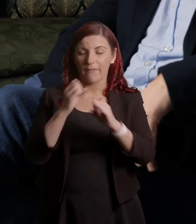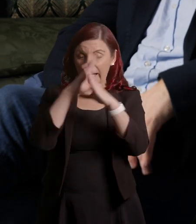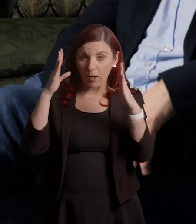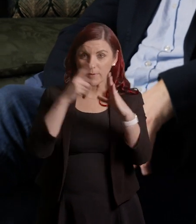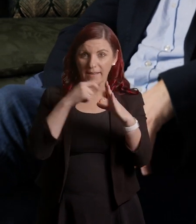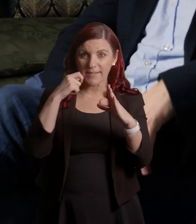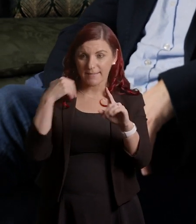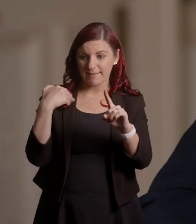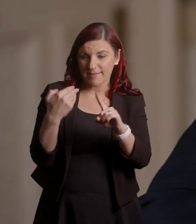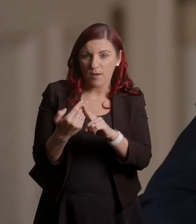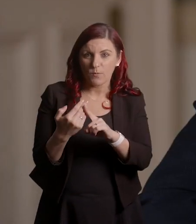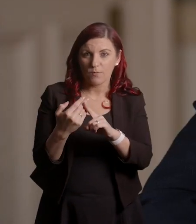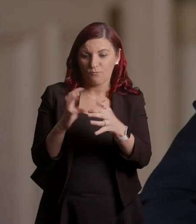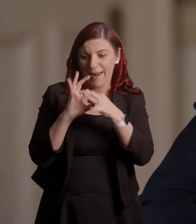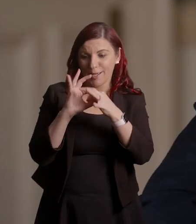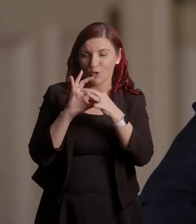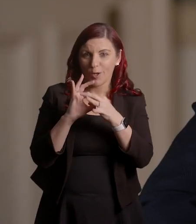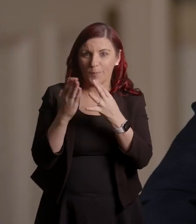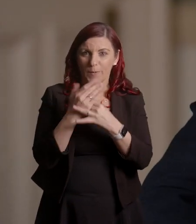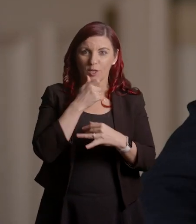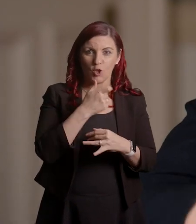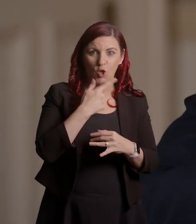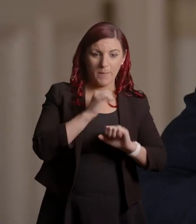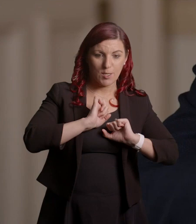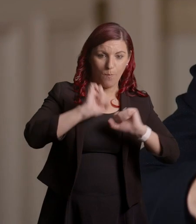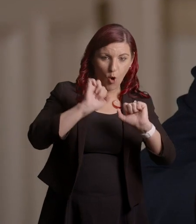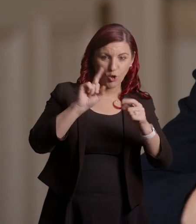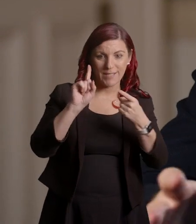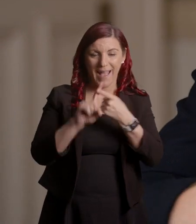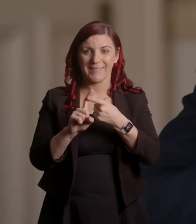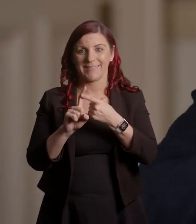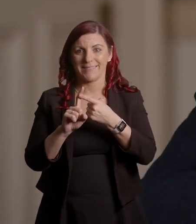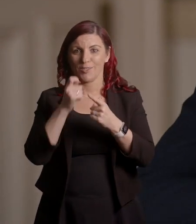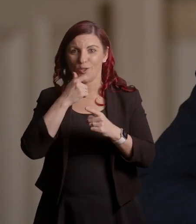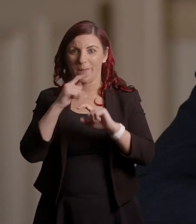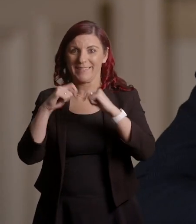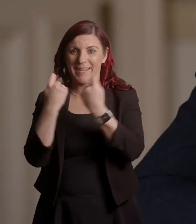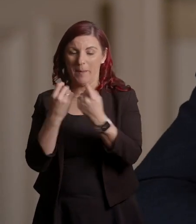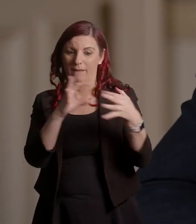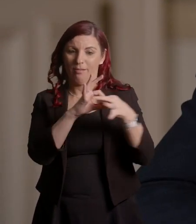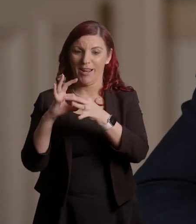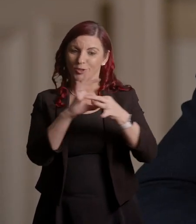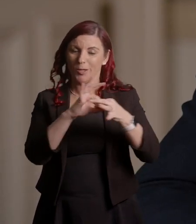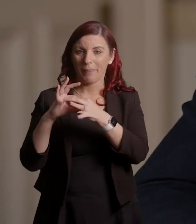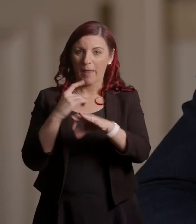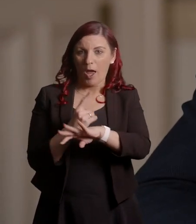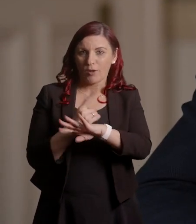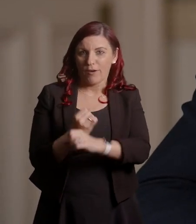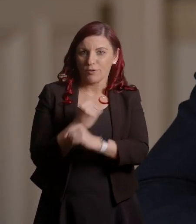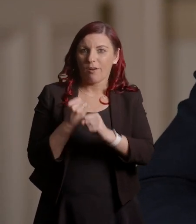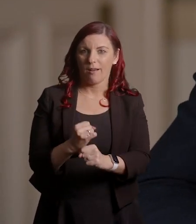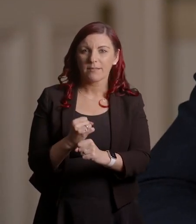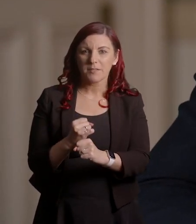documented, the relationship between Dublin fans and Dublin supporters and the Dublin team itself, you know,